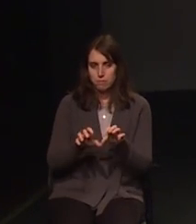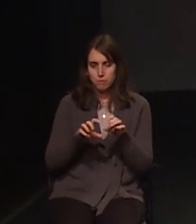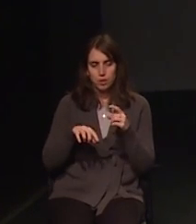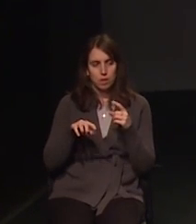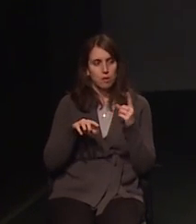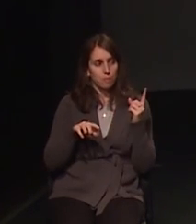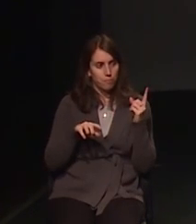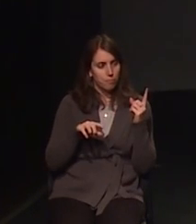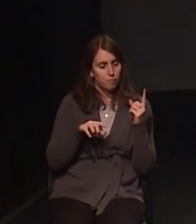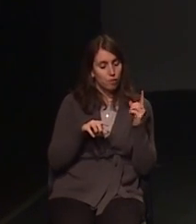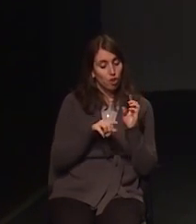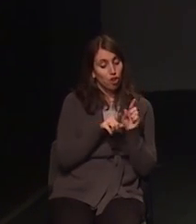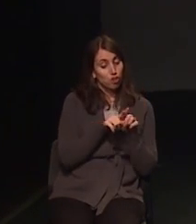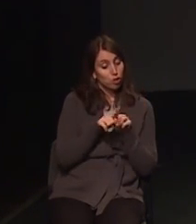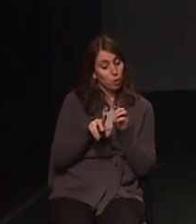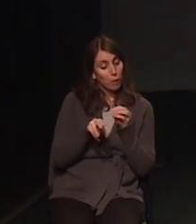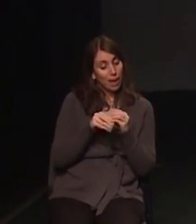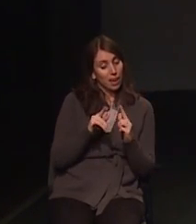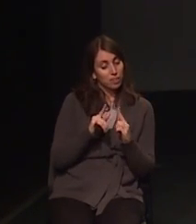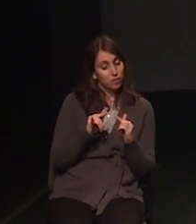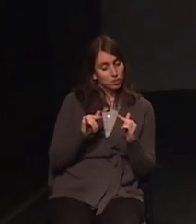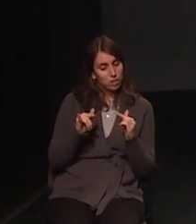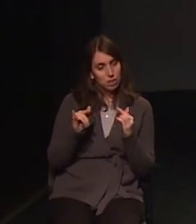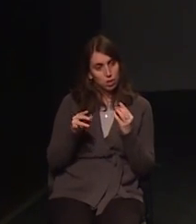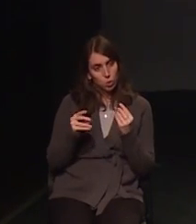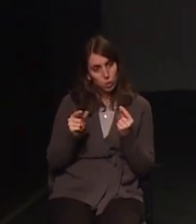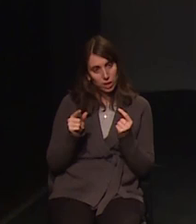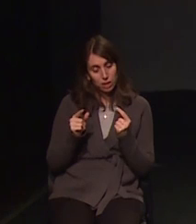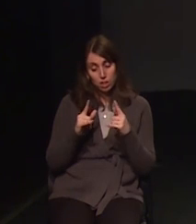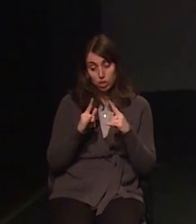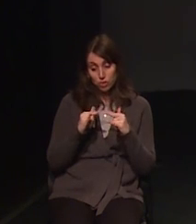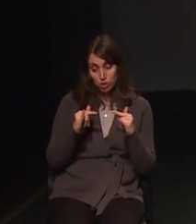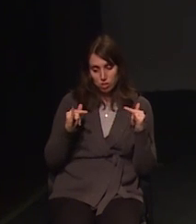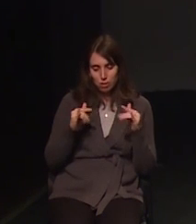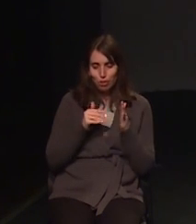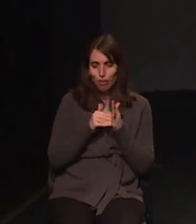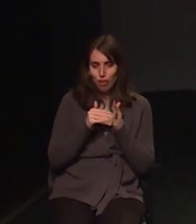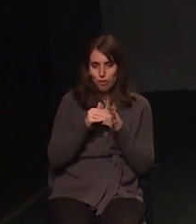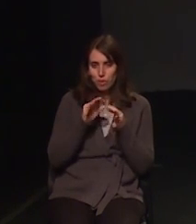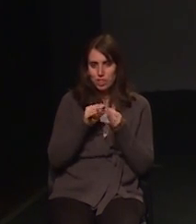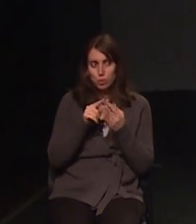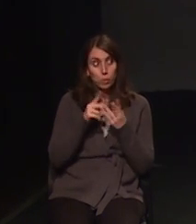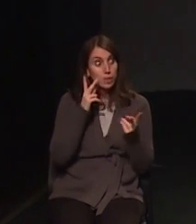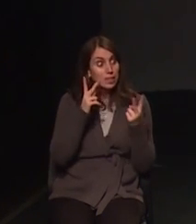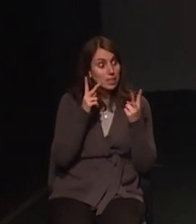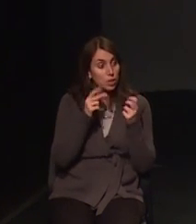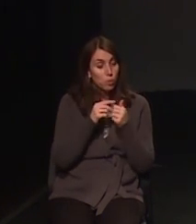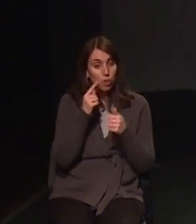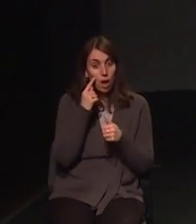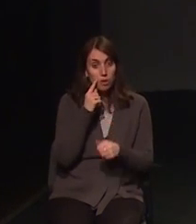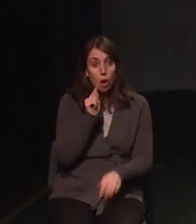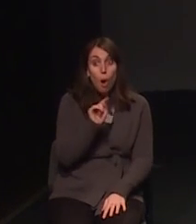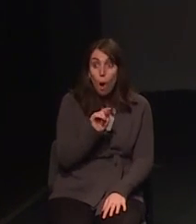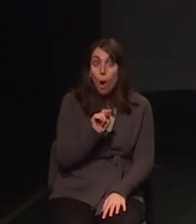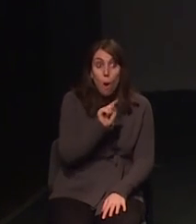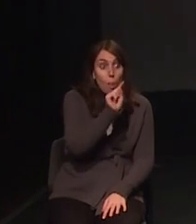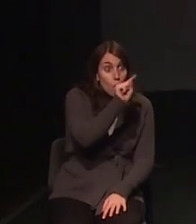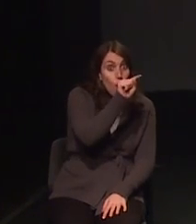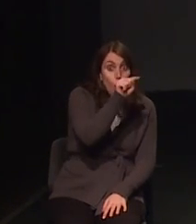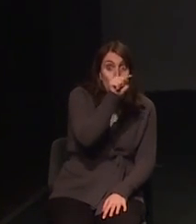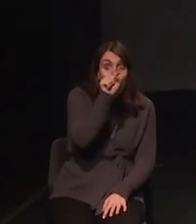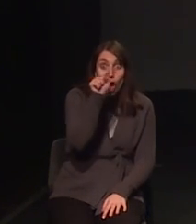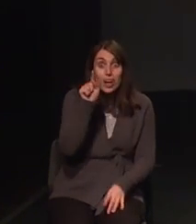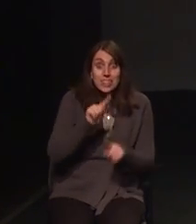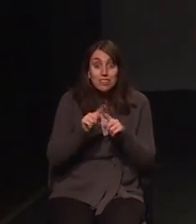ones real quick. Diversity, I think, often is related to what we see in our eyes. And you're like, oh, look, it's a lot of different people in the room. We